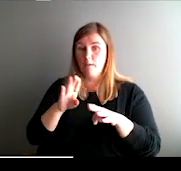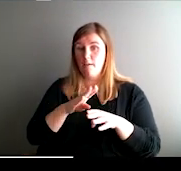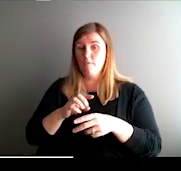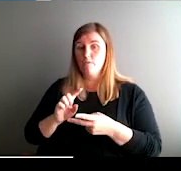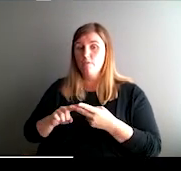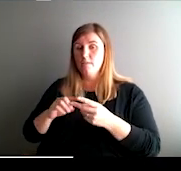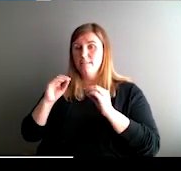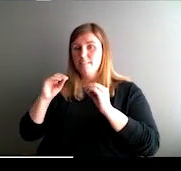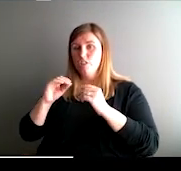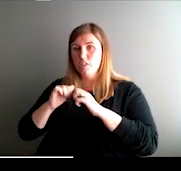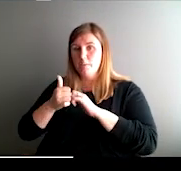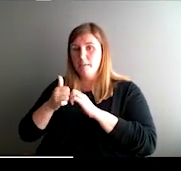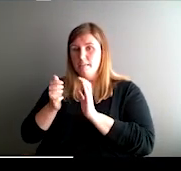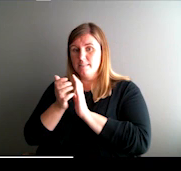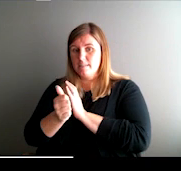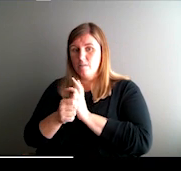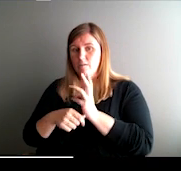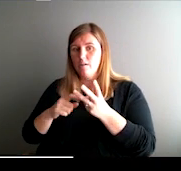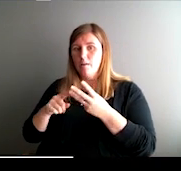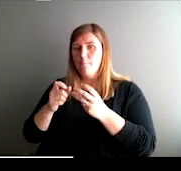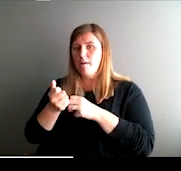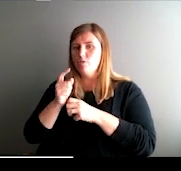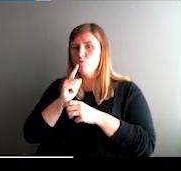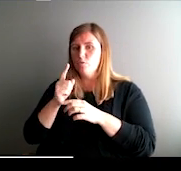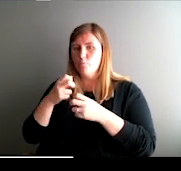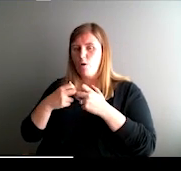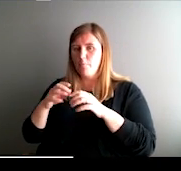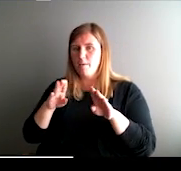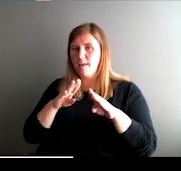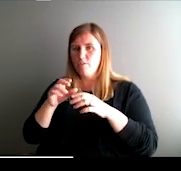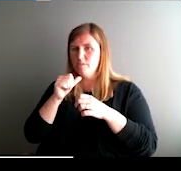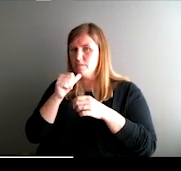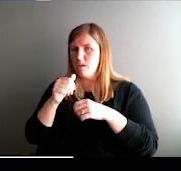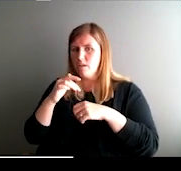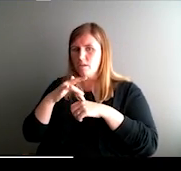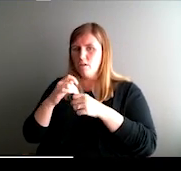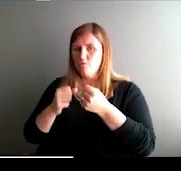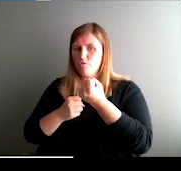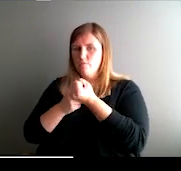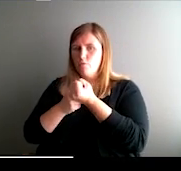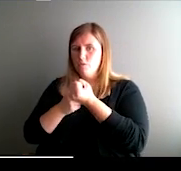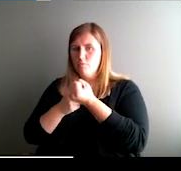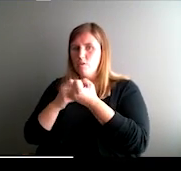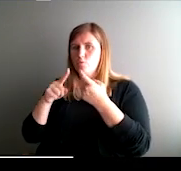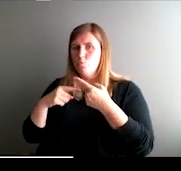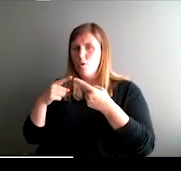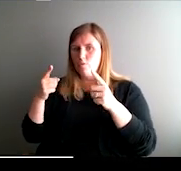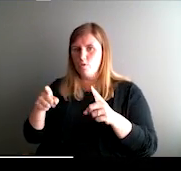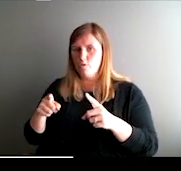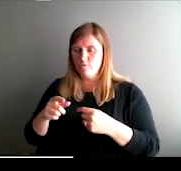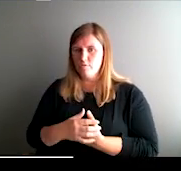competing skill, and making sure problem behavior does not contact reinforcement when it occurs.